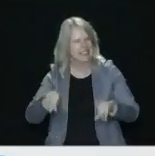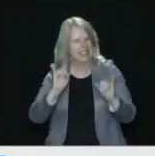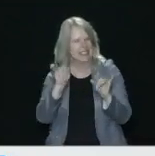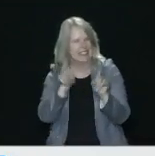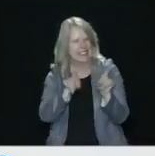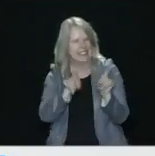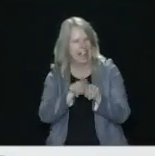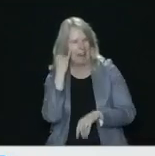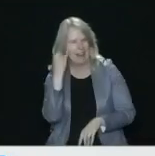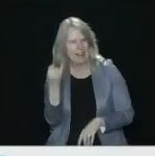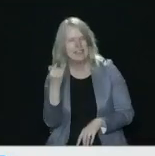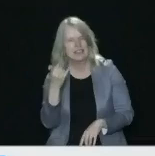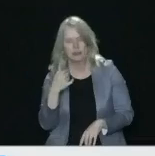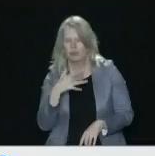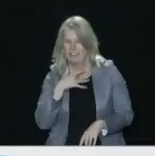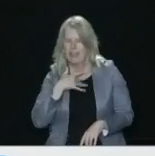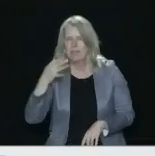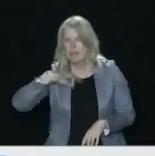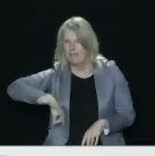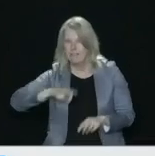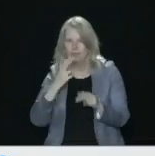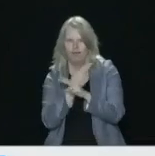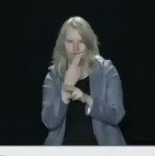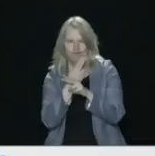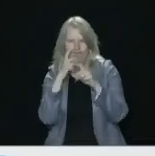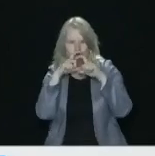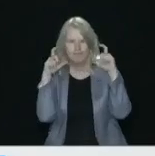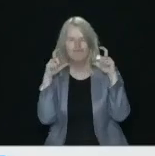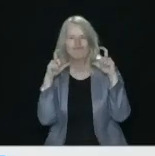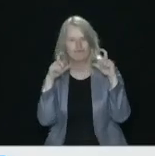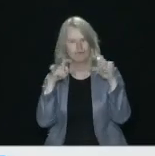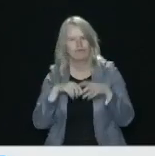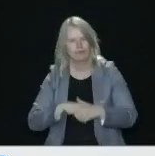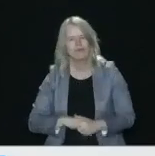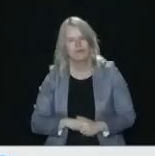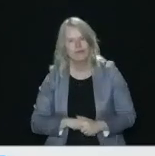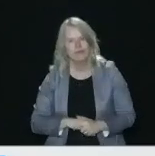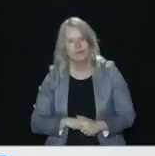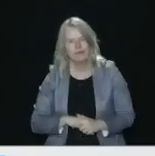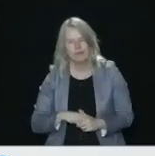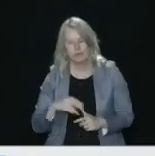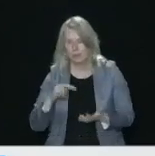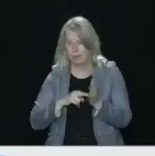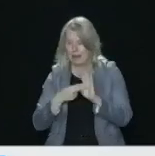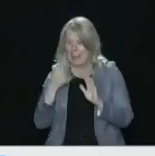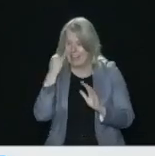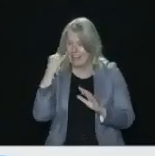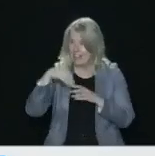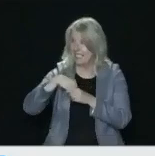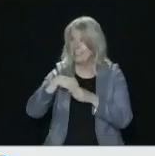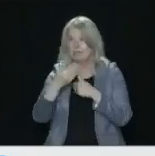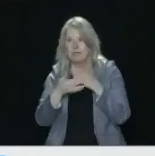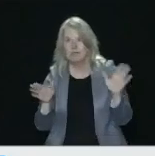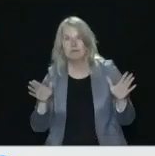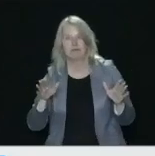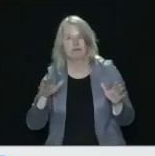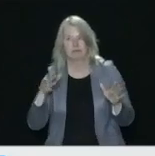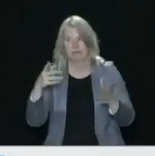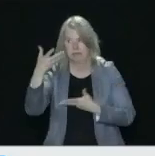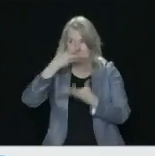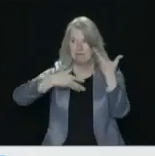Émilie Bergeron, La Presse Canadienne. Emily Bergeron, Canada Presse Canadienne, Canada Press. My question is about wearing